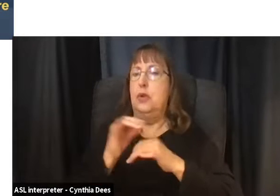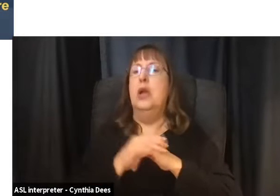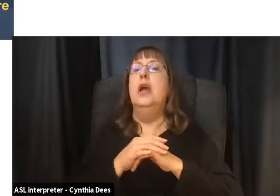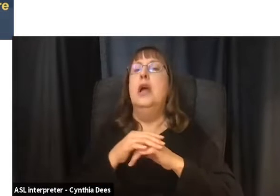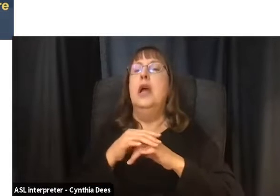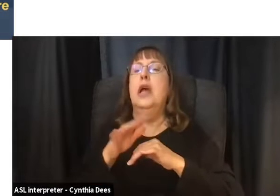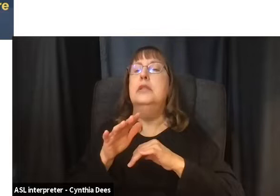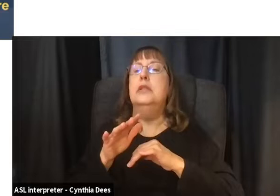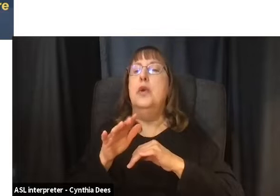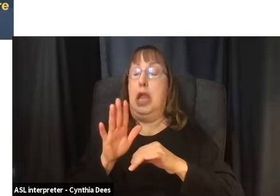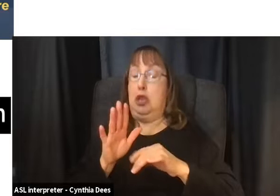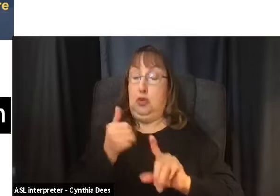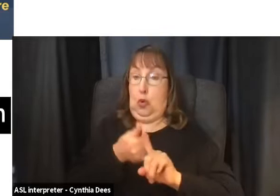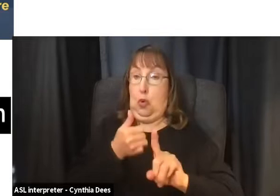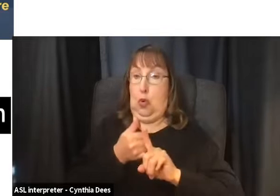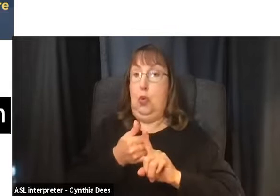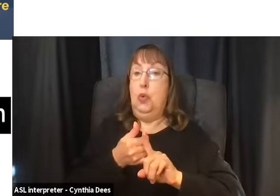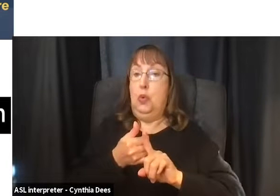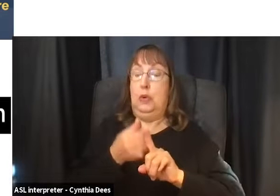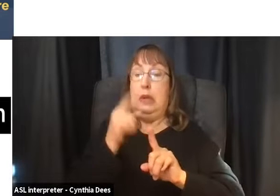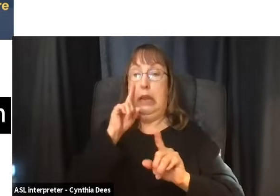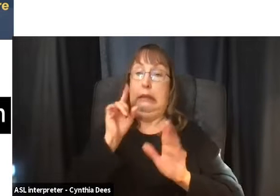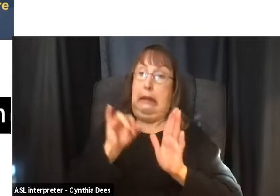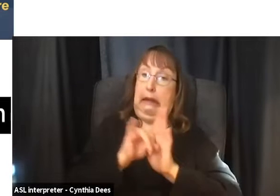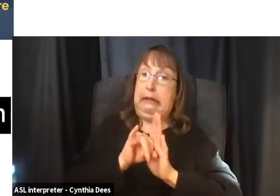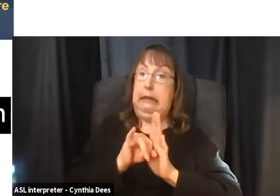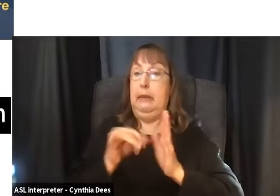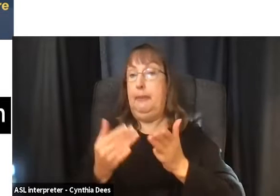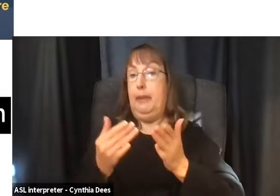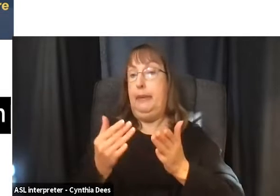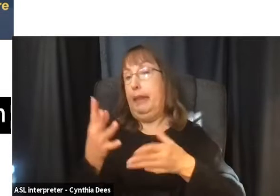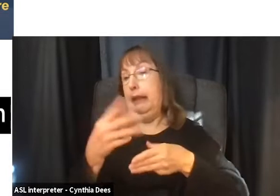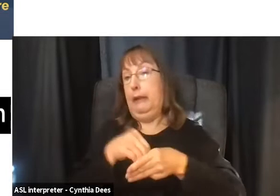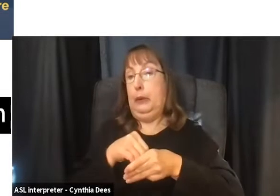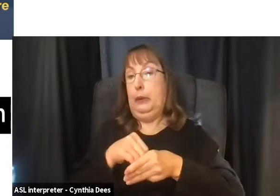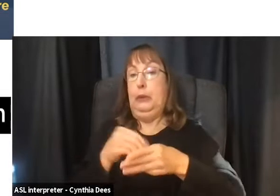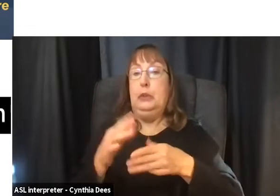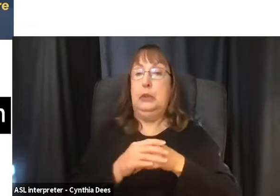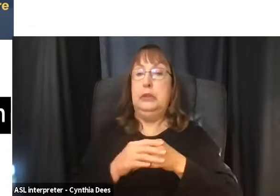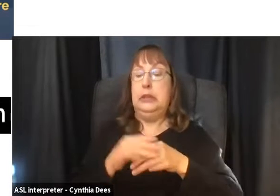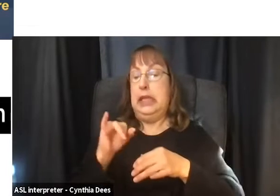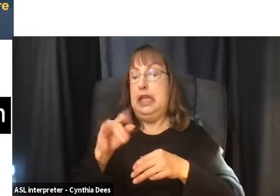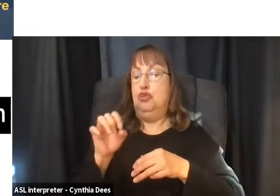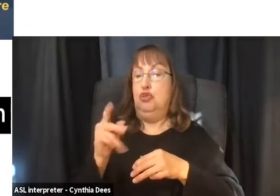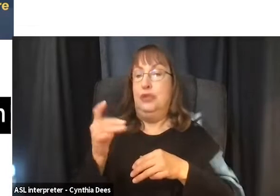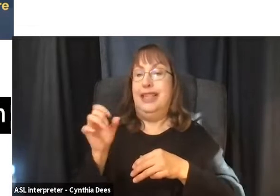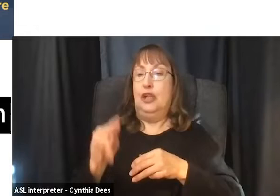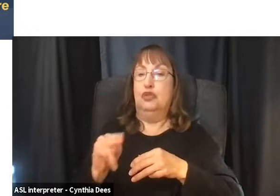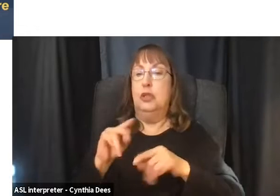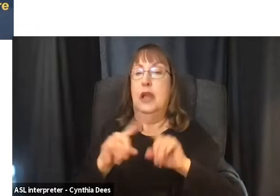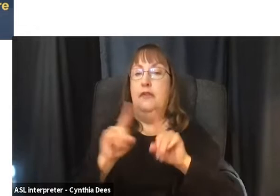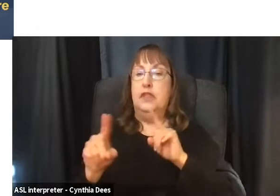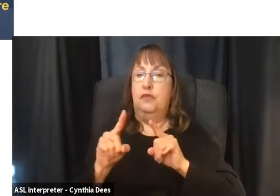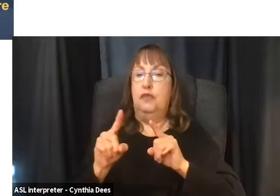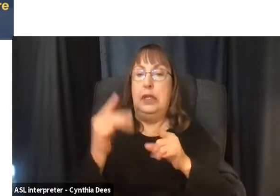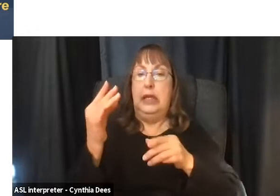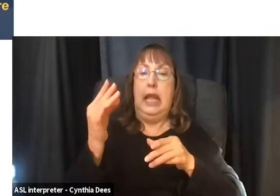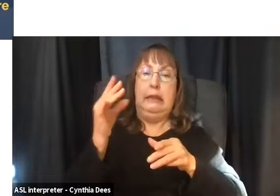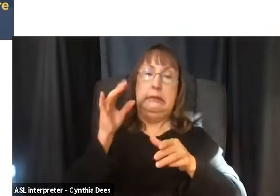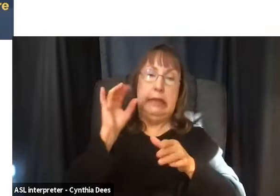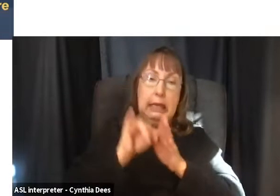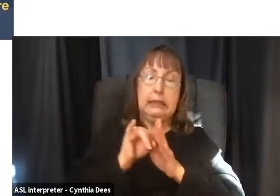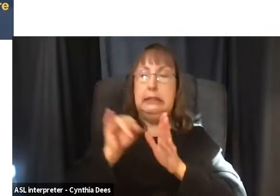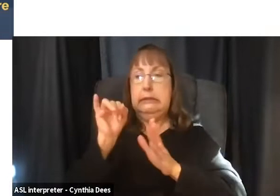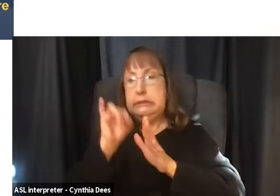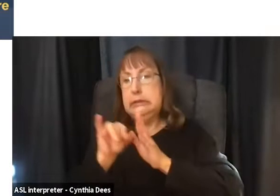your own personal identities, which may include an intersection of different identities, I think it's